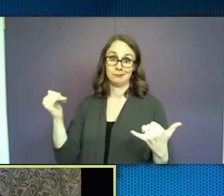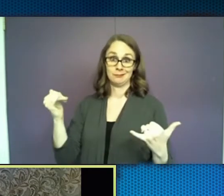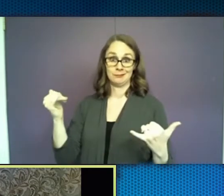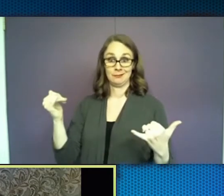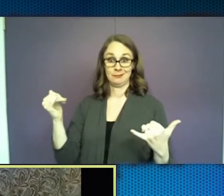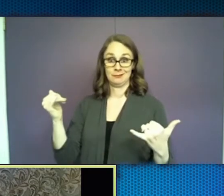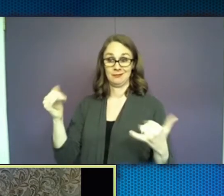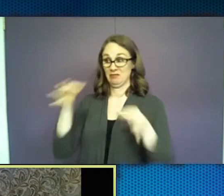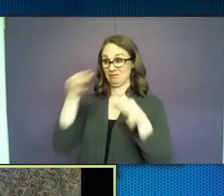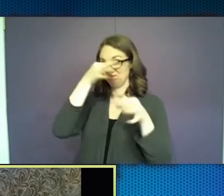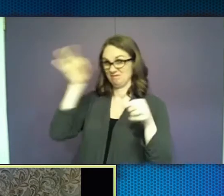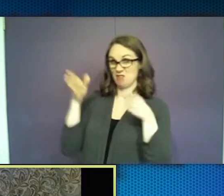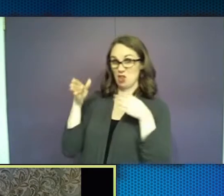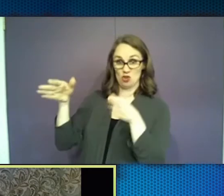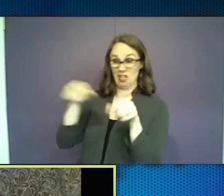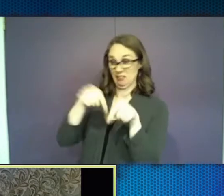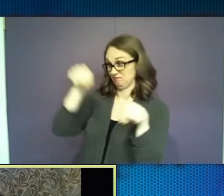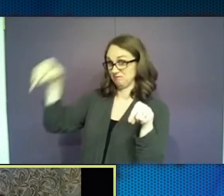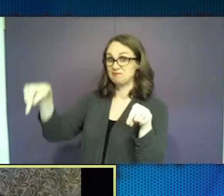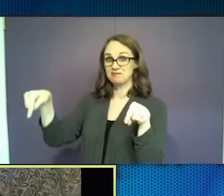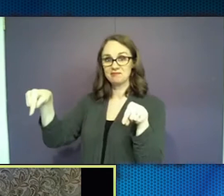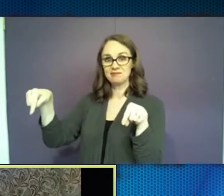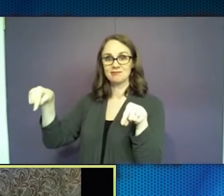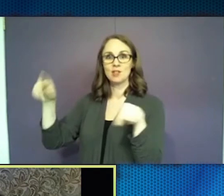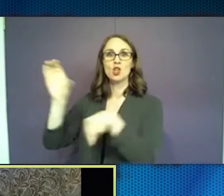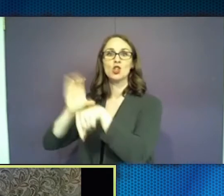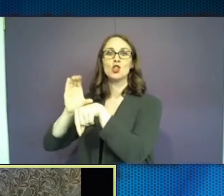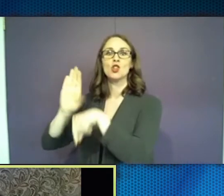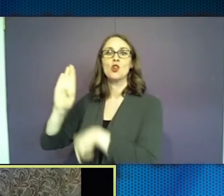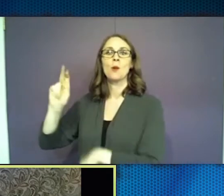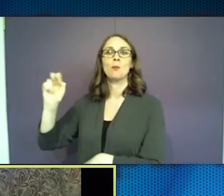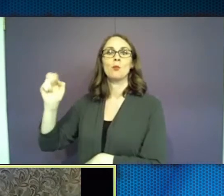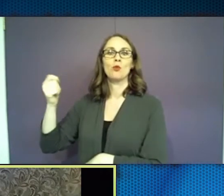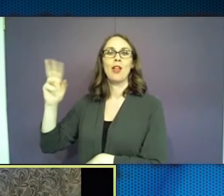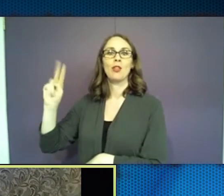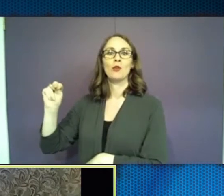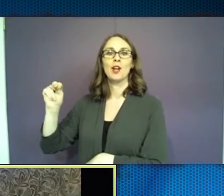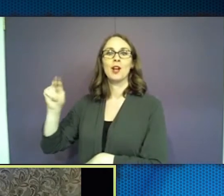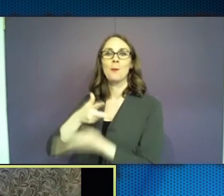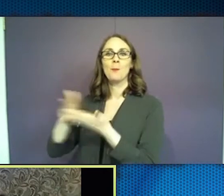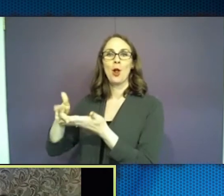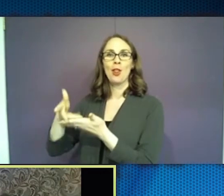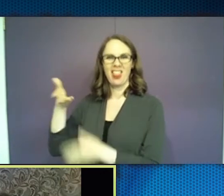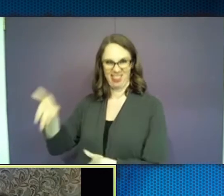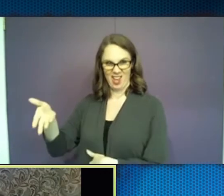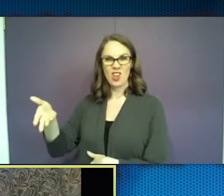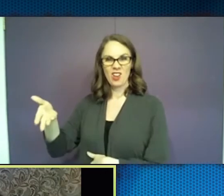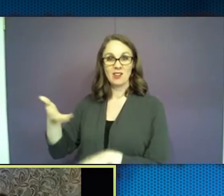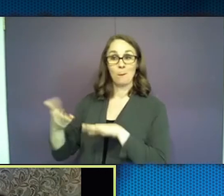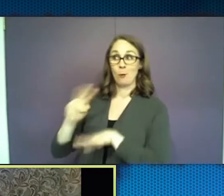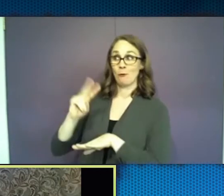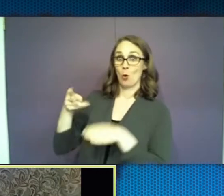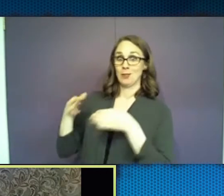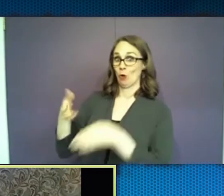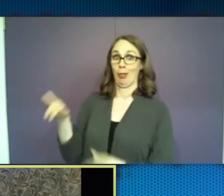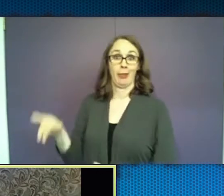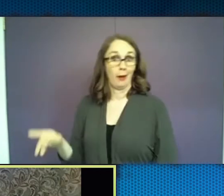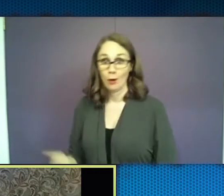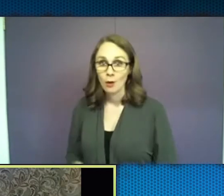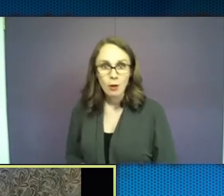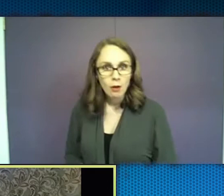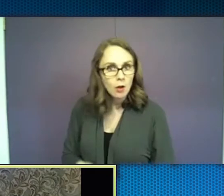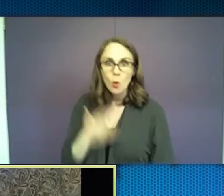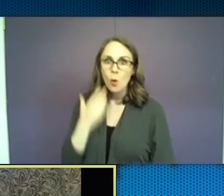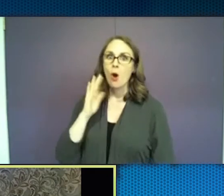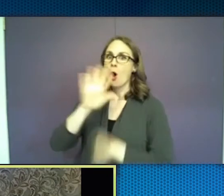have been across the street where the Church of the Brethren parking lot is, before 2nd Street was even there. You know, all those